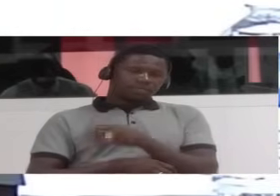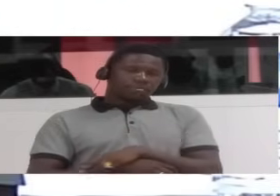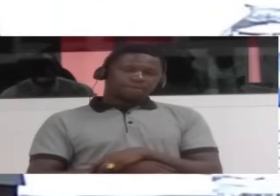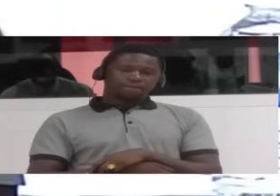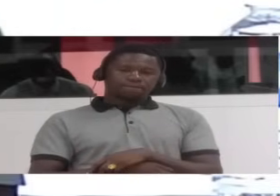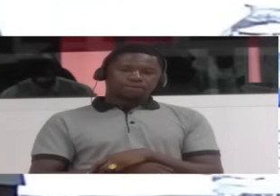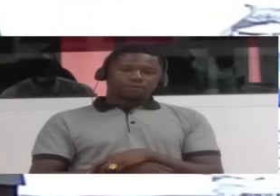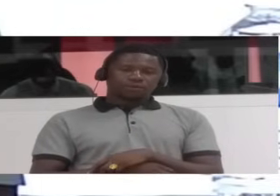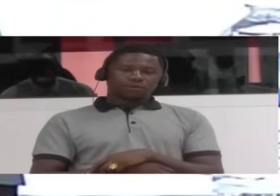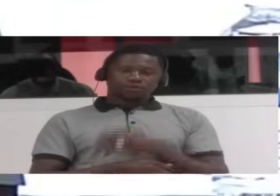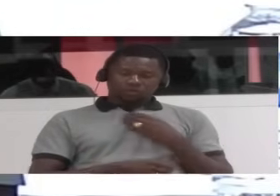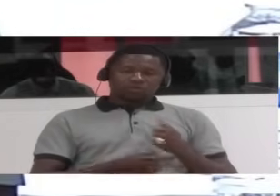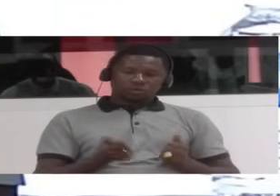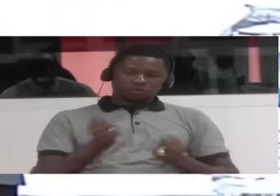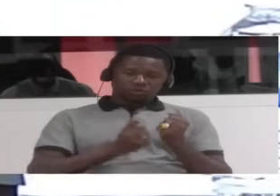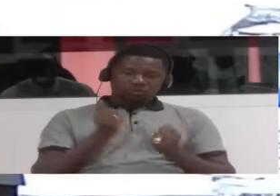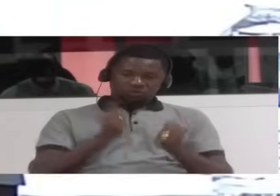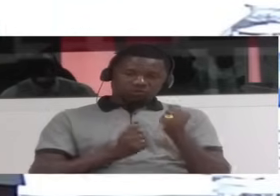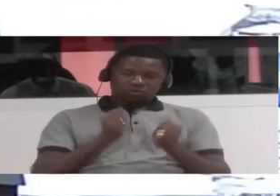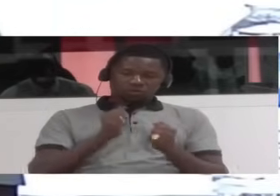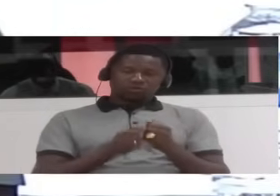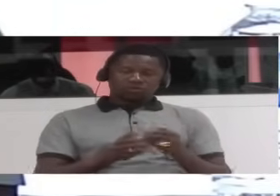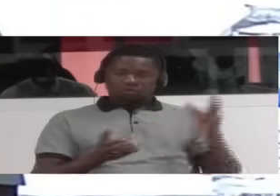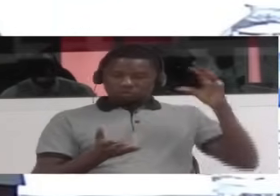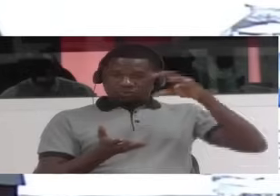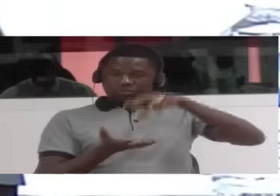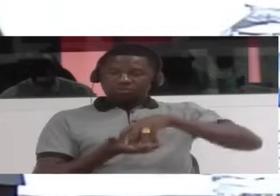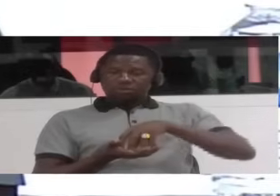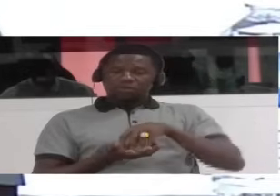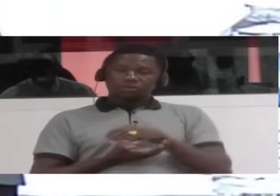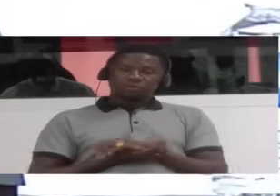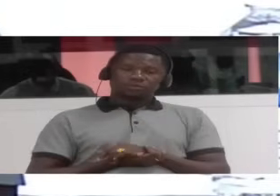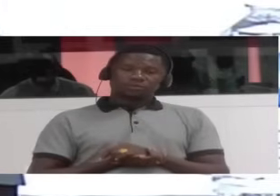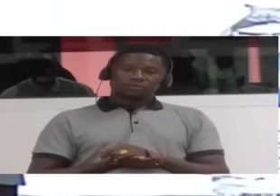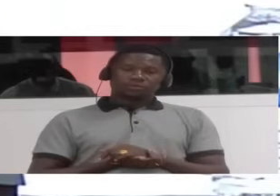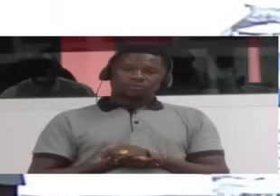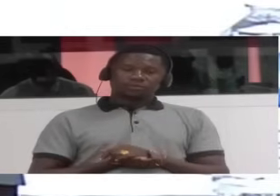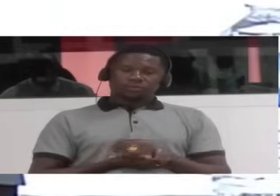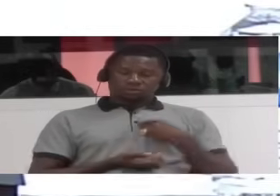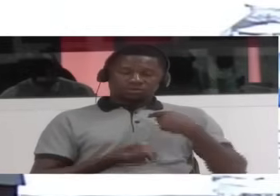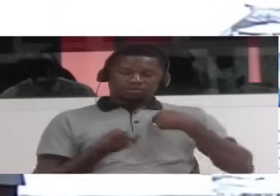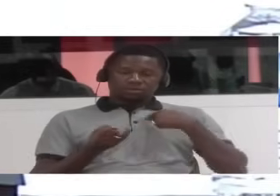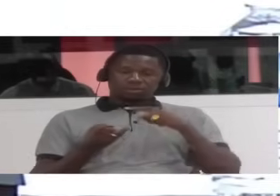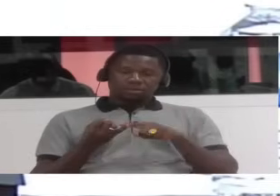So we drove to Banjul. It was me,